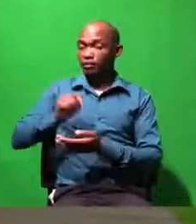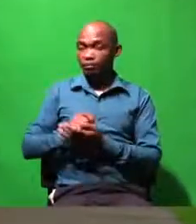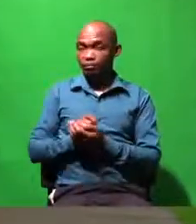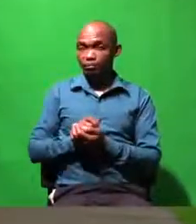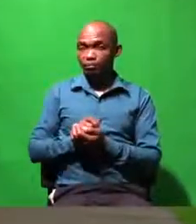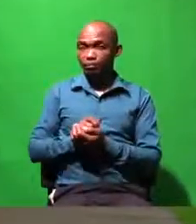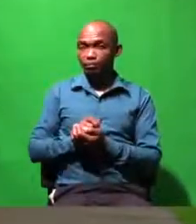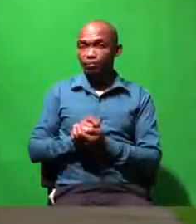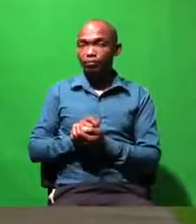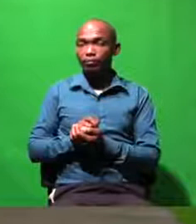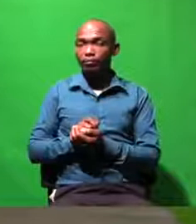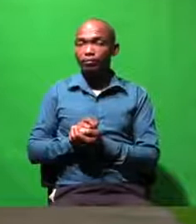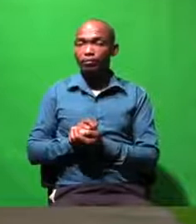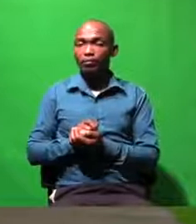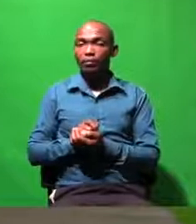the